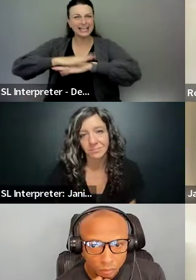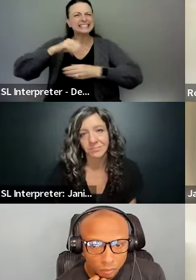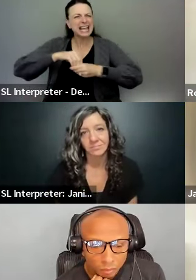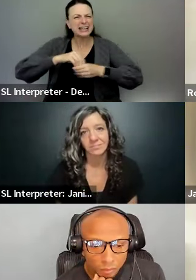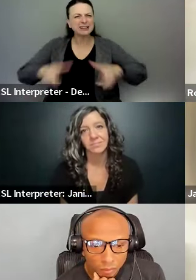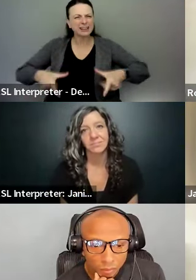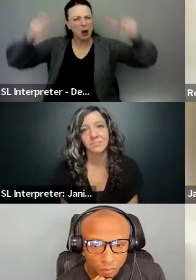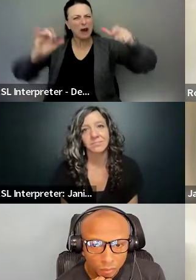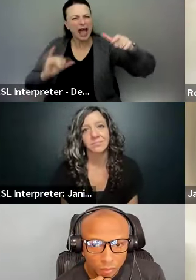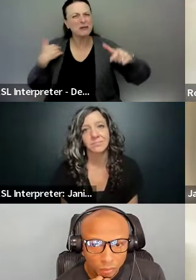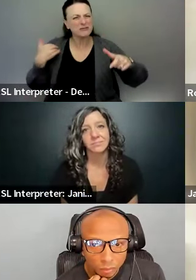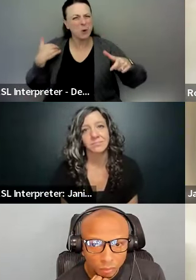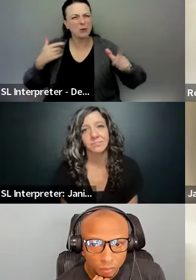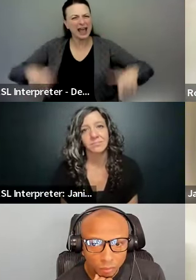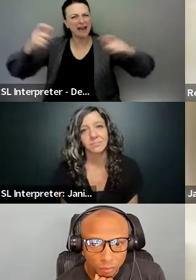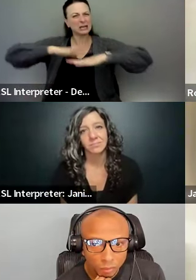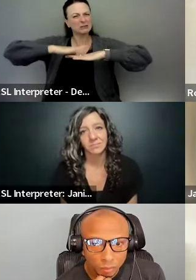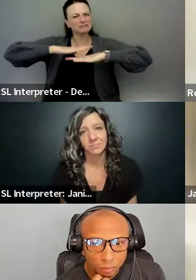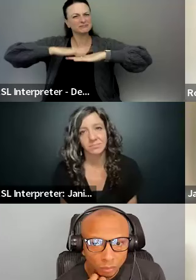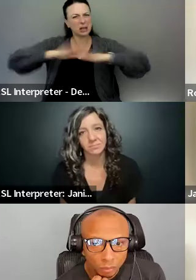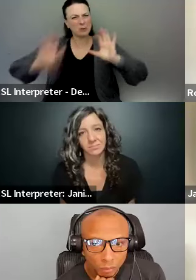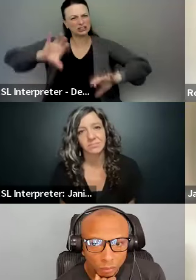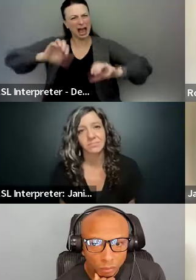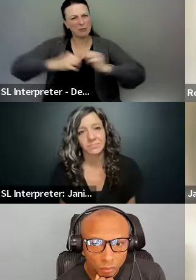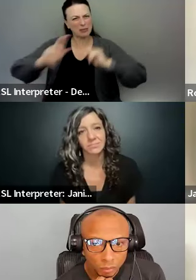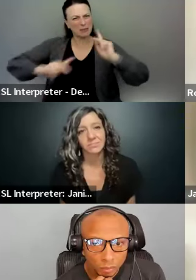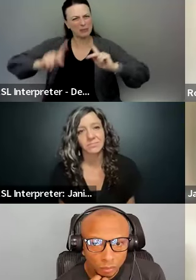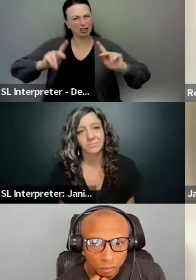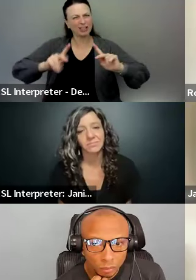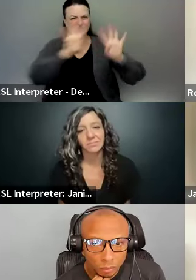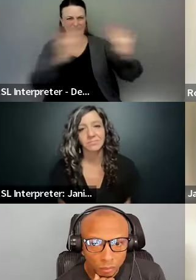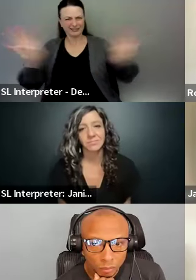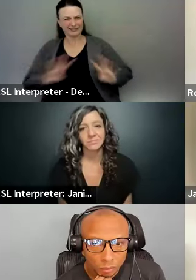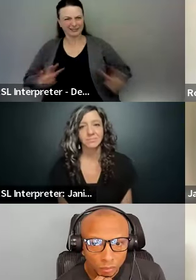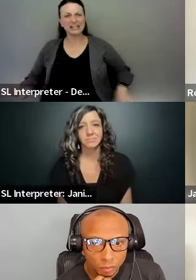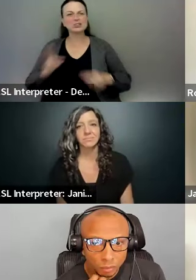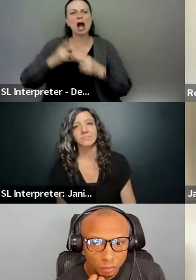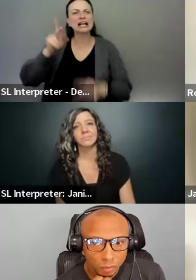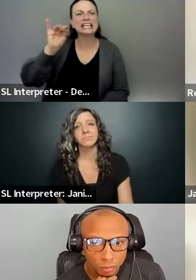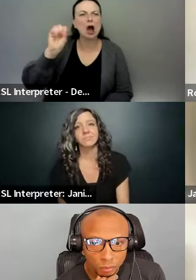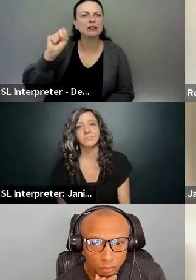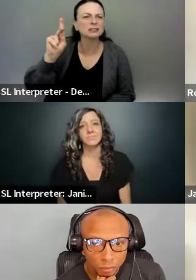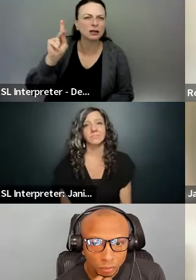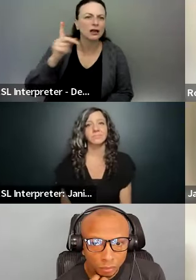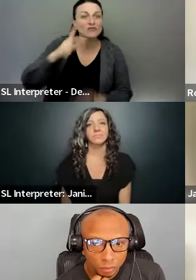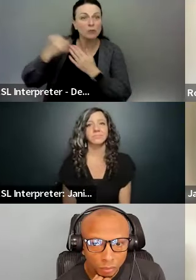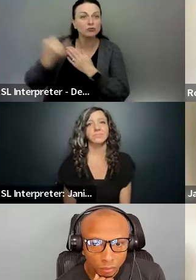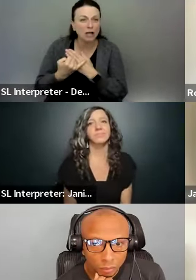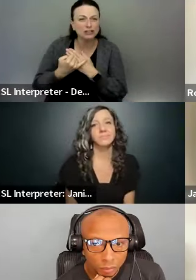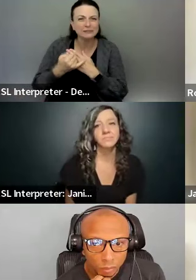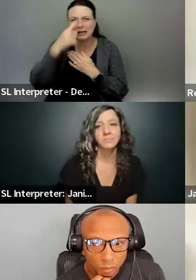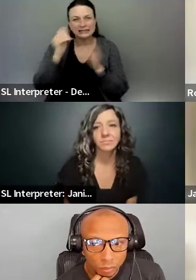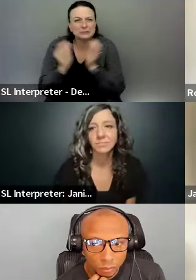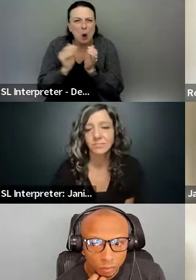little stand we had. Remember? Like we had it's called kiosk for the projects because they're